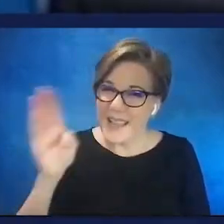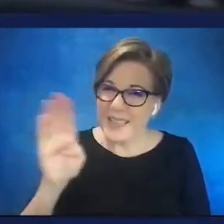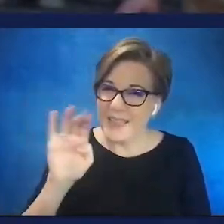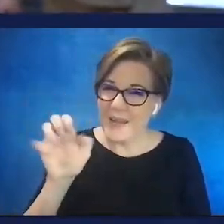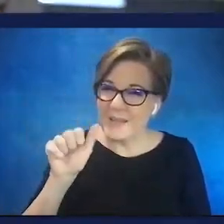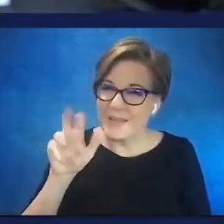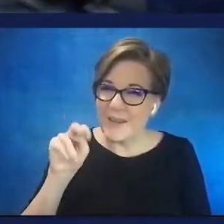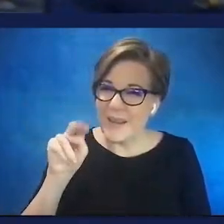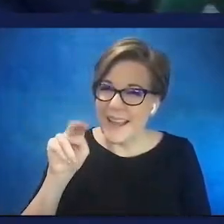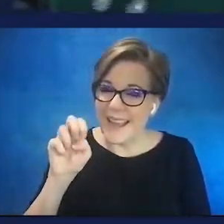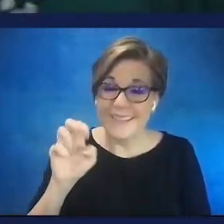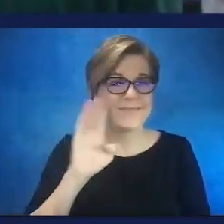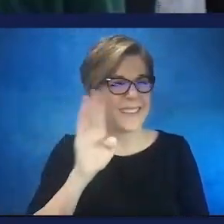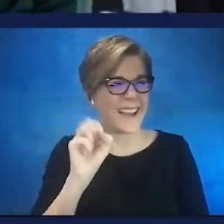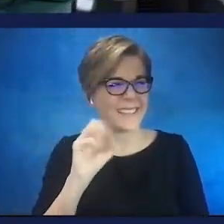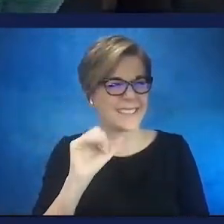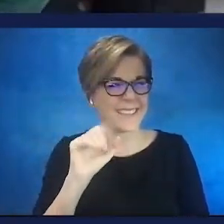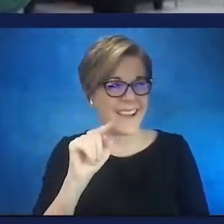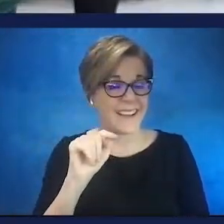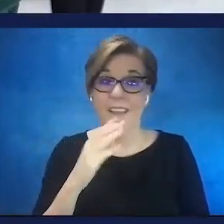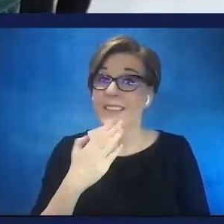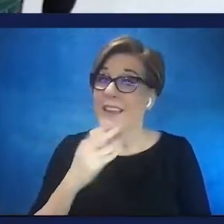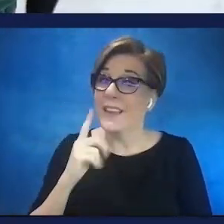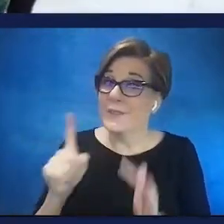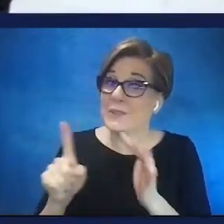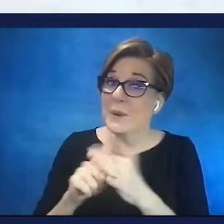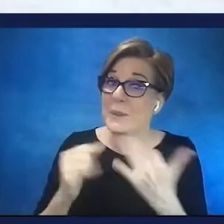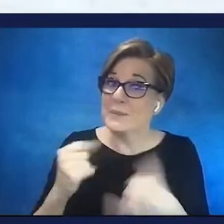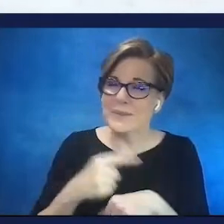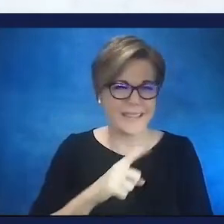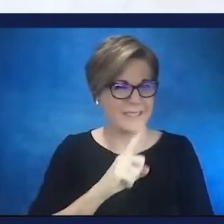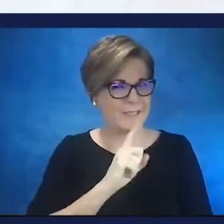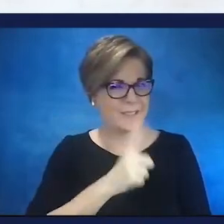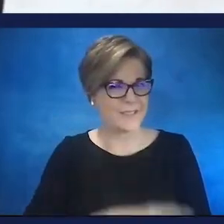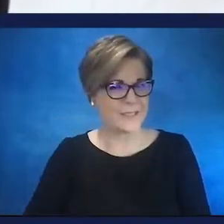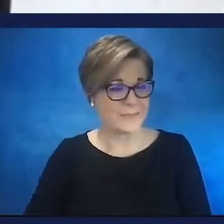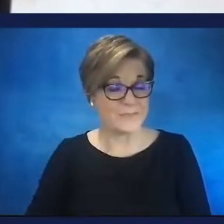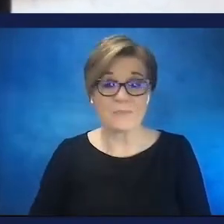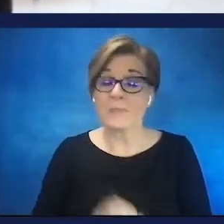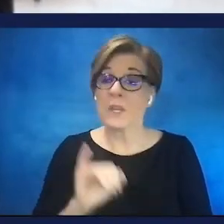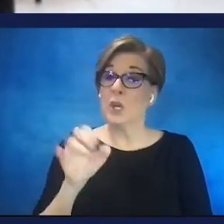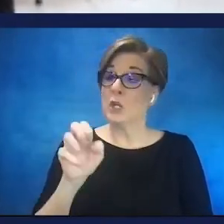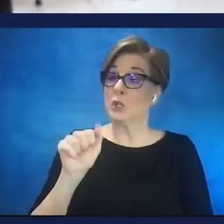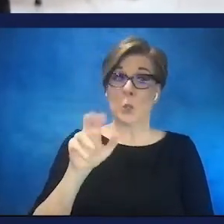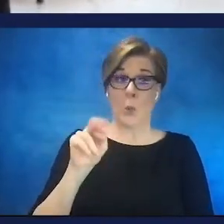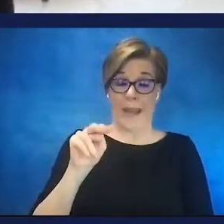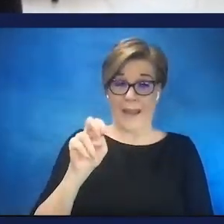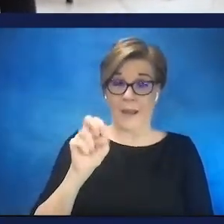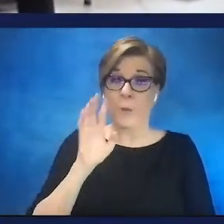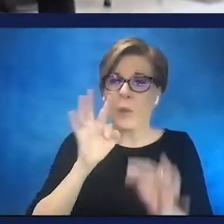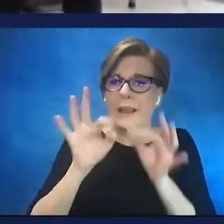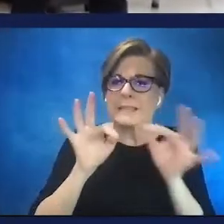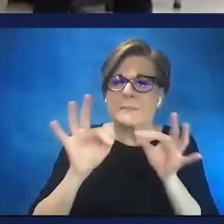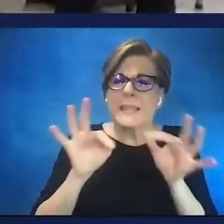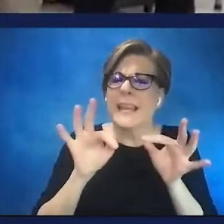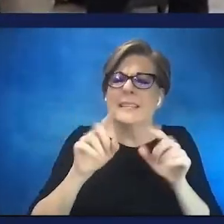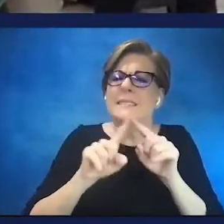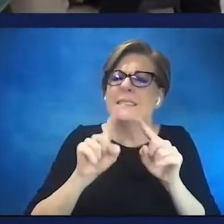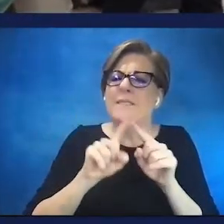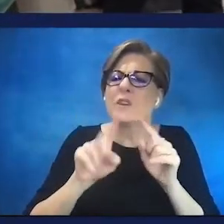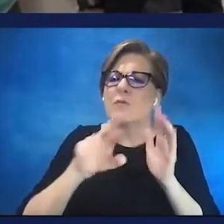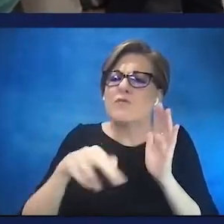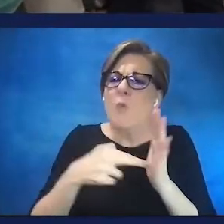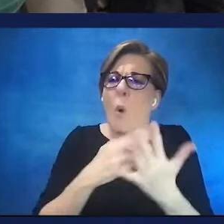Well, hello, Joanne. Hi, Scott. Thank you for joining us today. You bet. So Joanne's going to be talking to us about